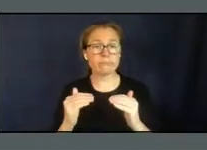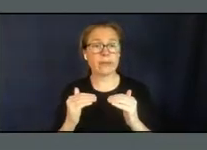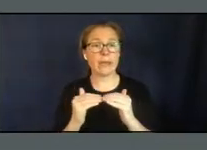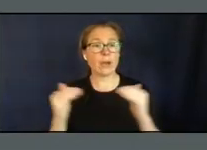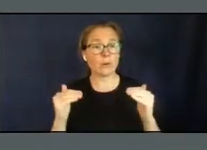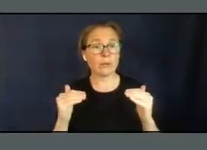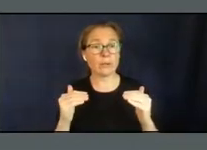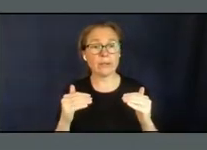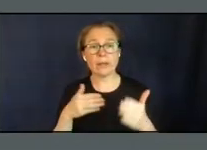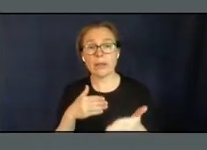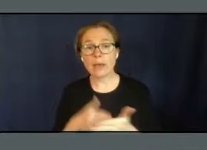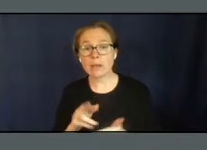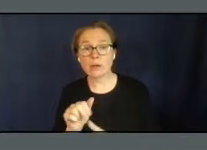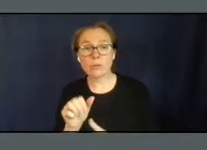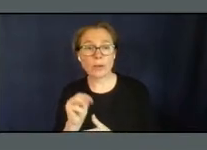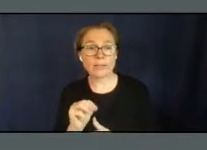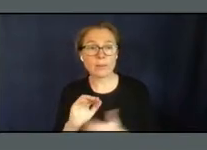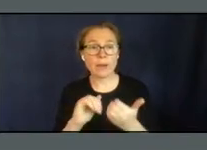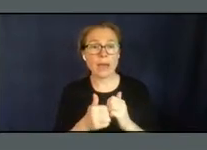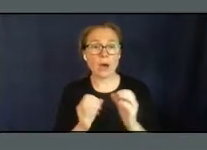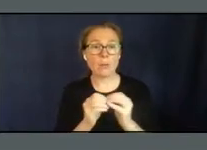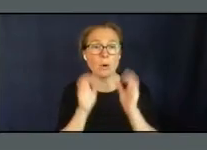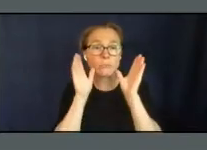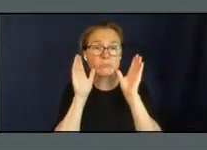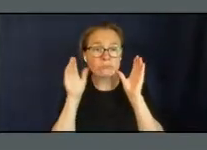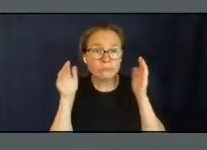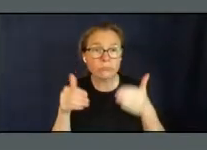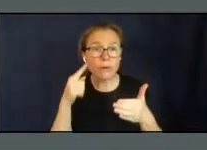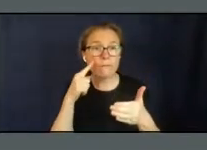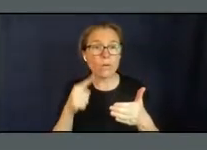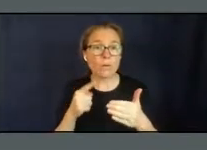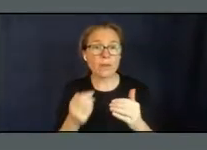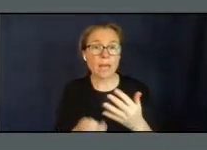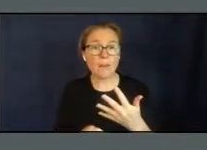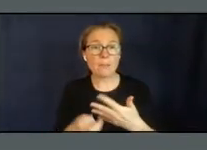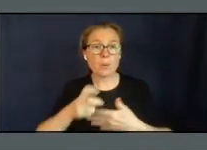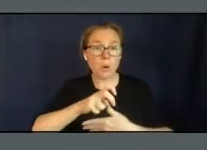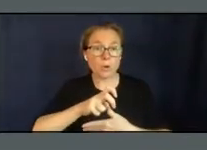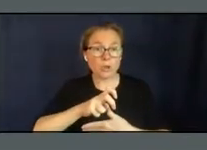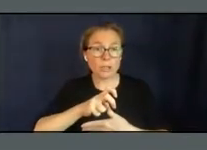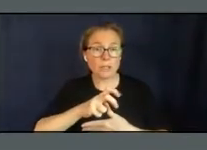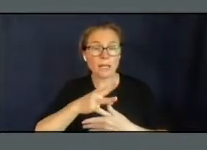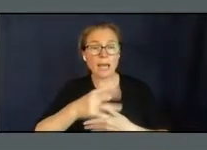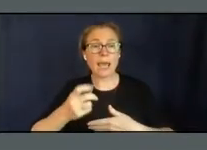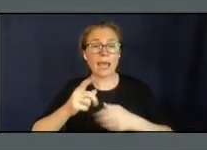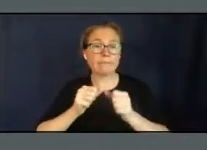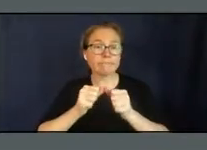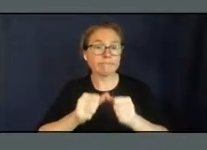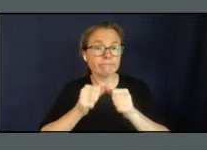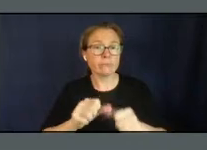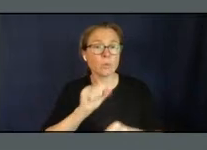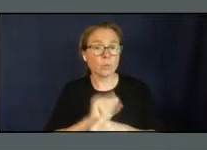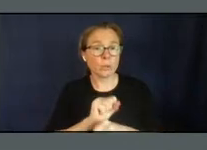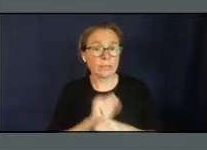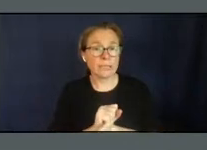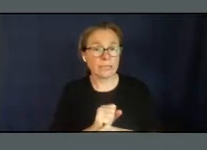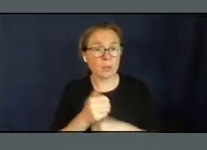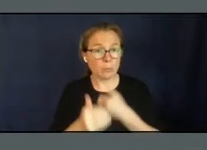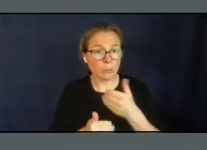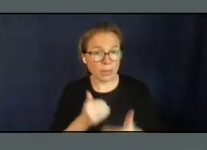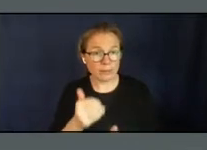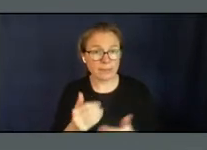can be centered in the promotion and tenure process, as well as on the University Survey Committee. Next slide, please.